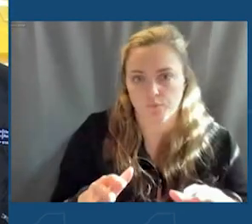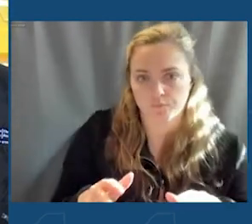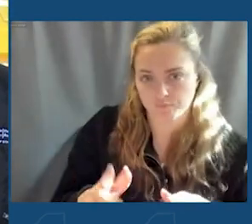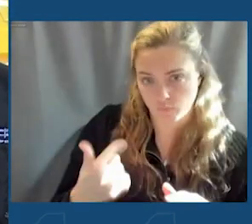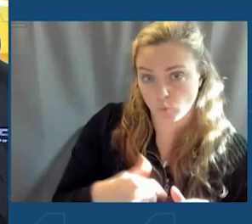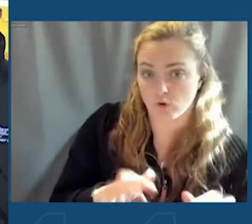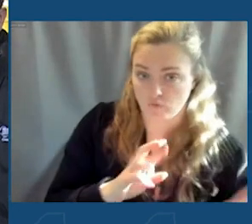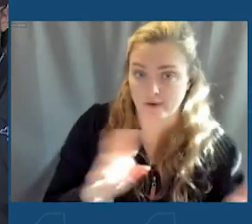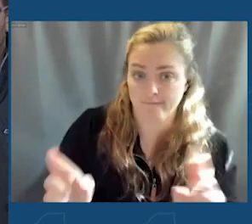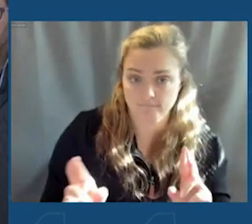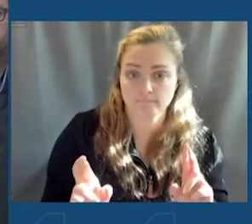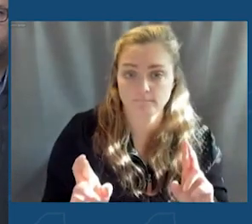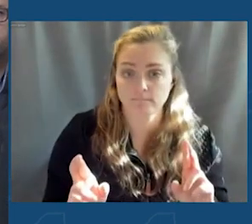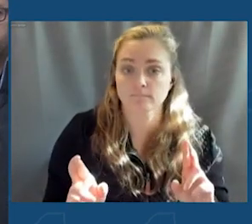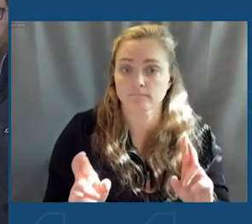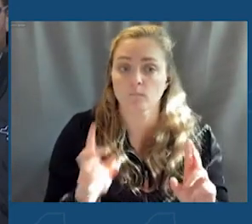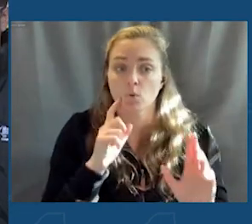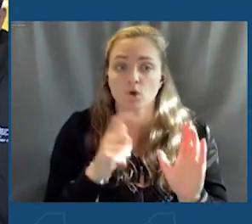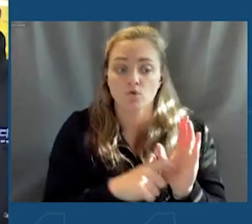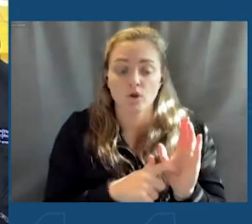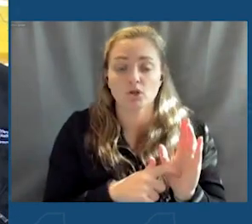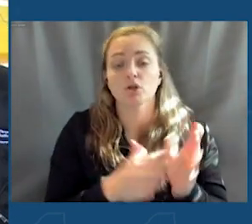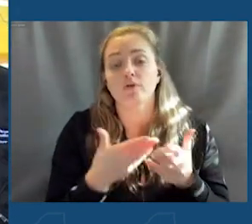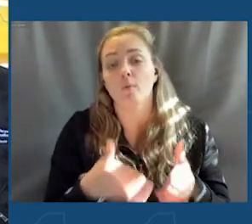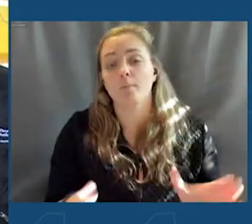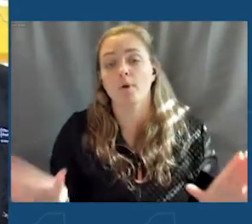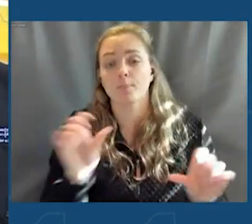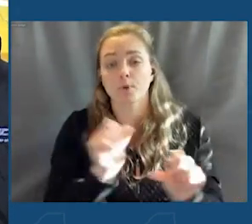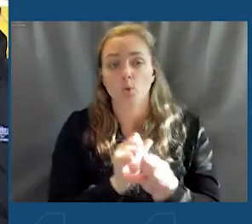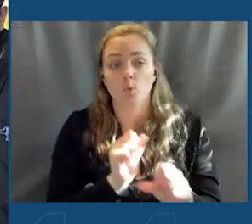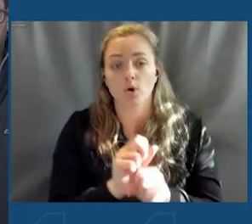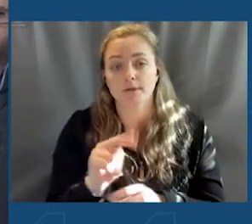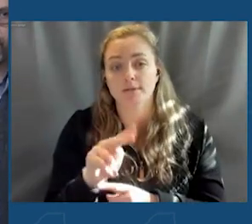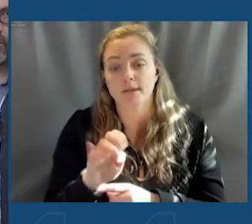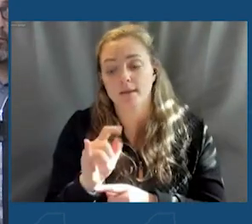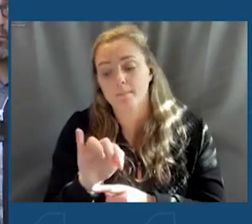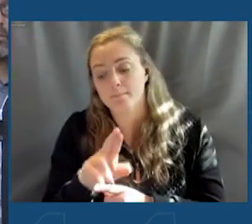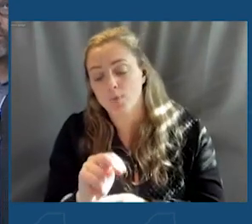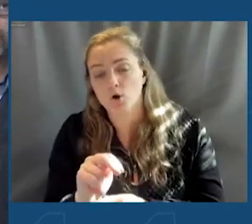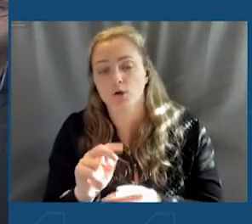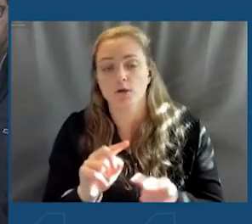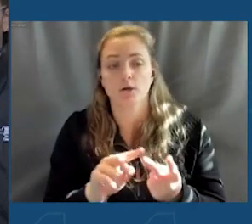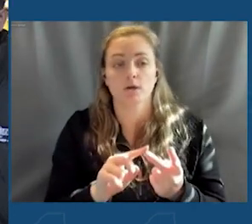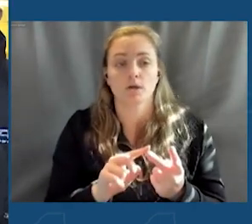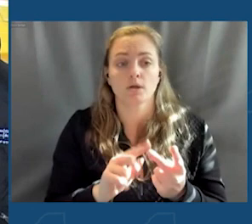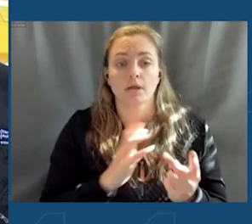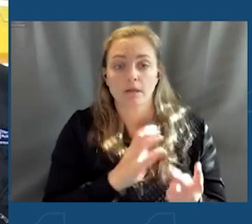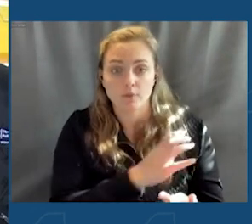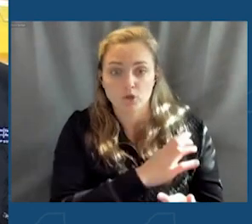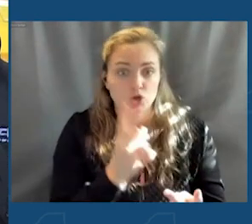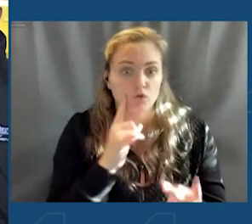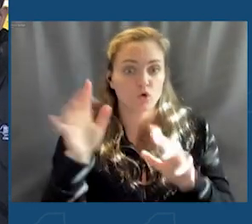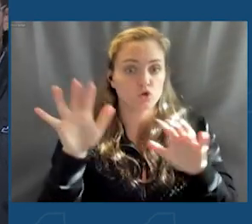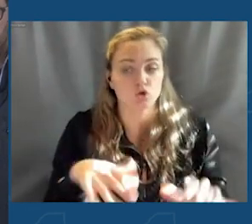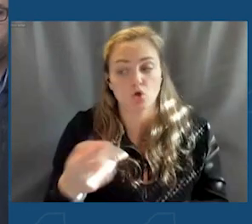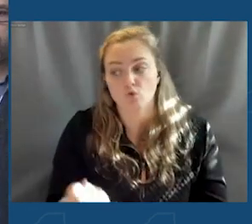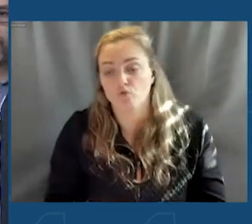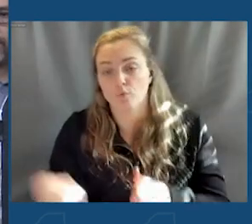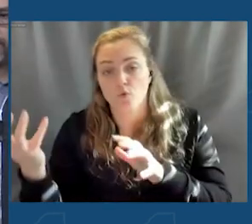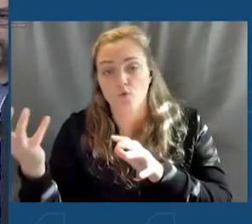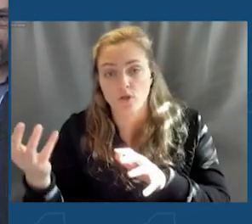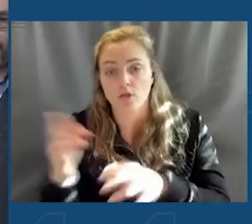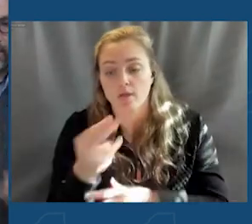our Commissioner of Public Works, Nate Martin, our Deputy Commissioner for Snow Removal,